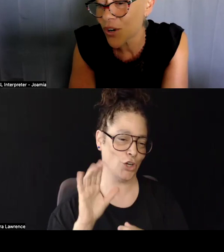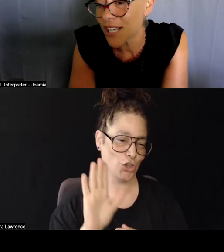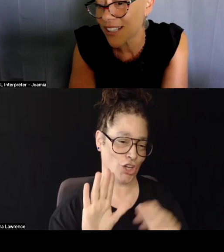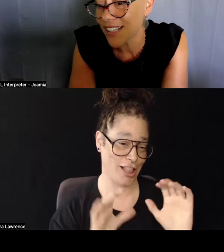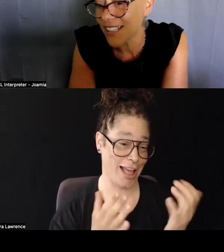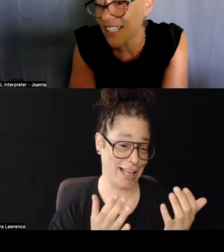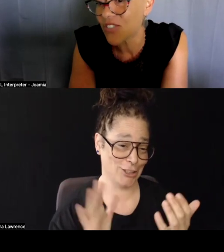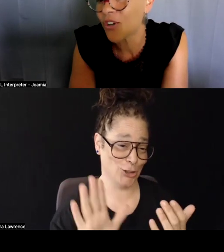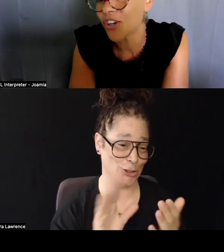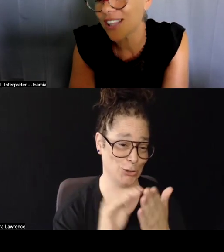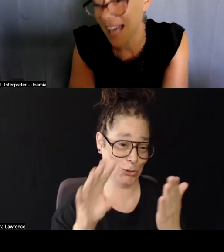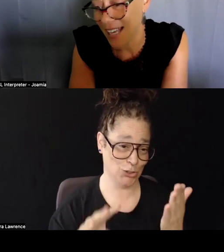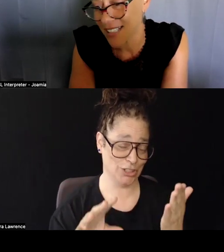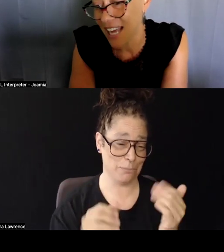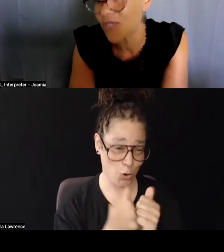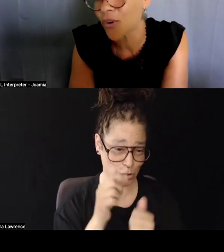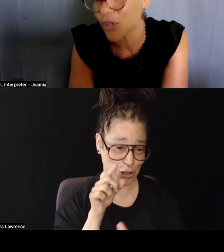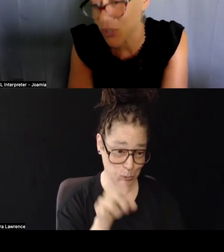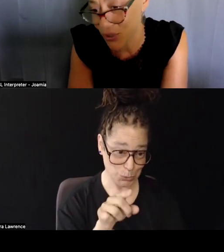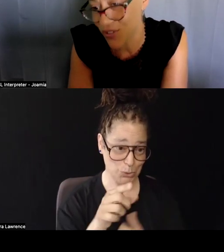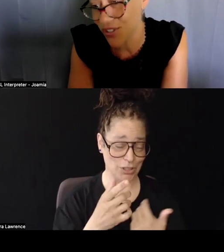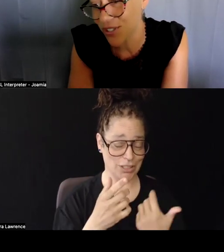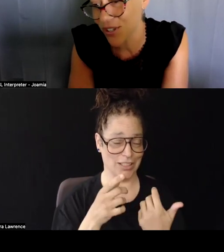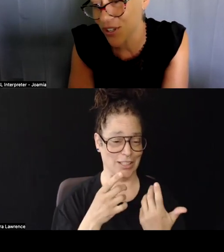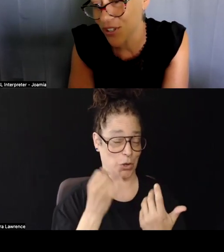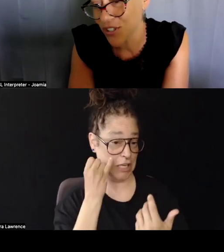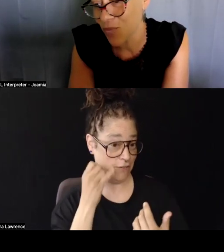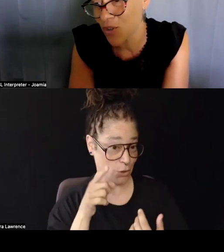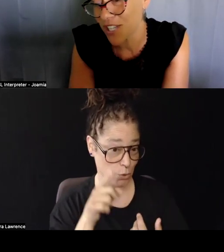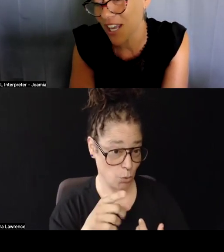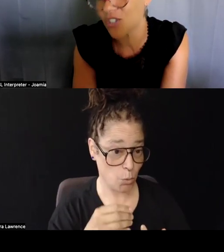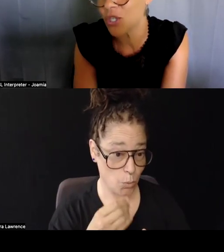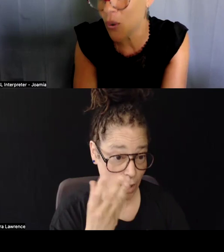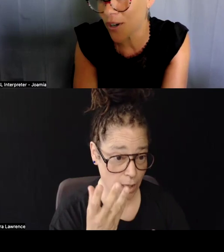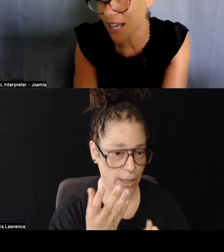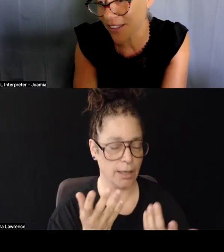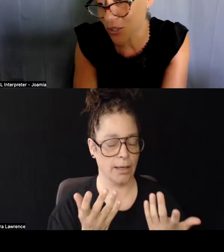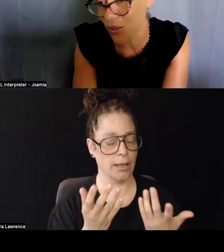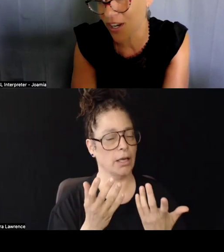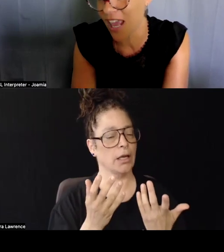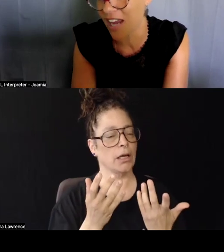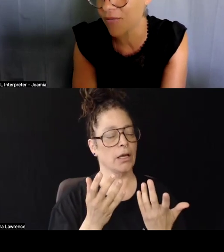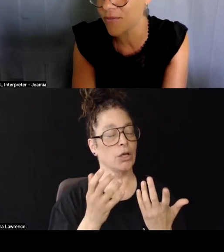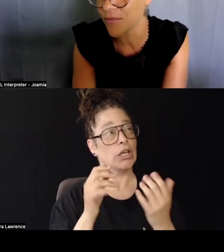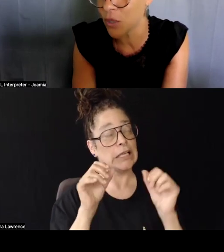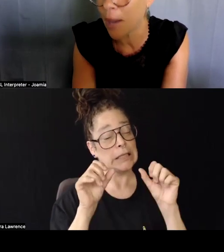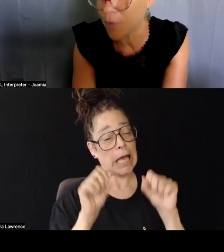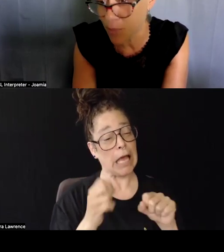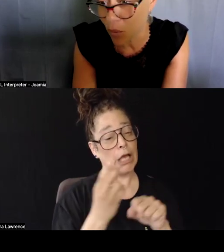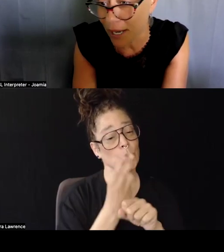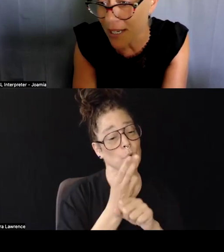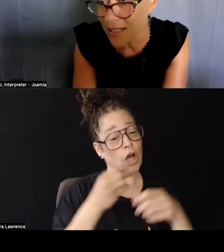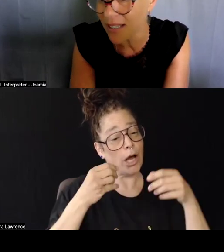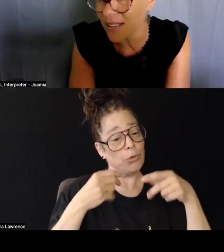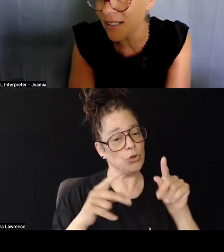most storytelling is for your class and it's for your students. So mostly it's you are telling the story. And if you happen